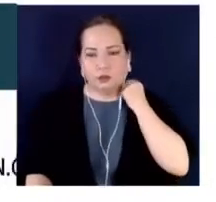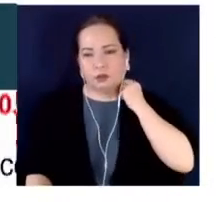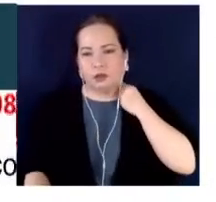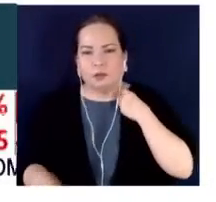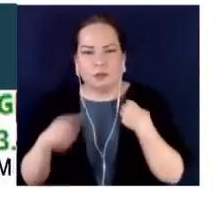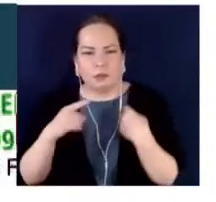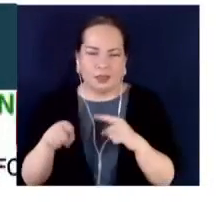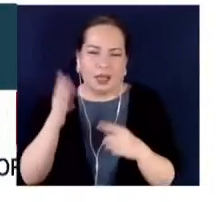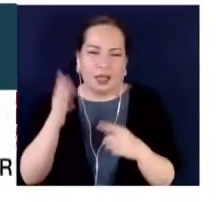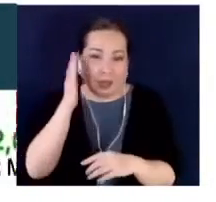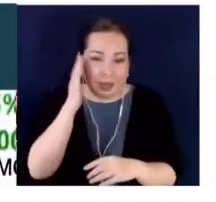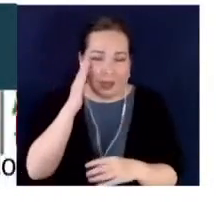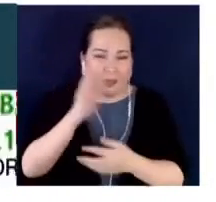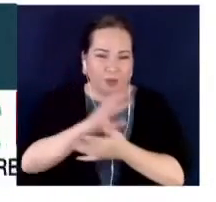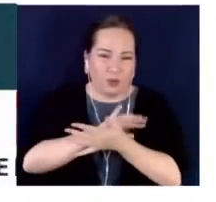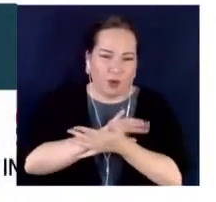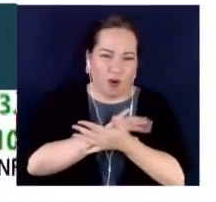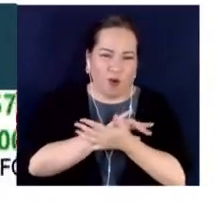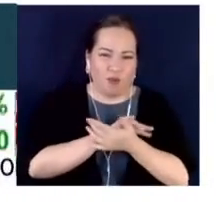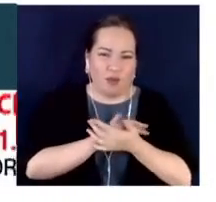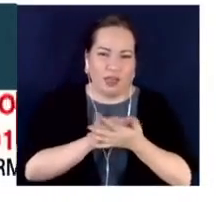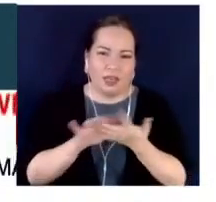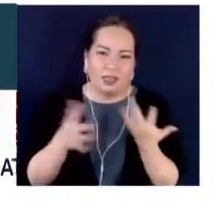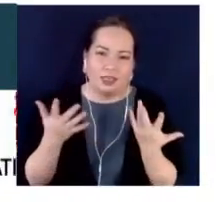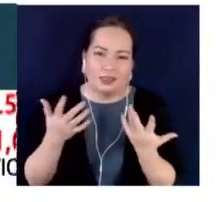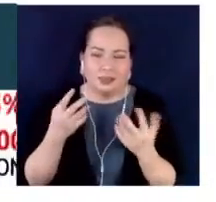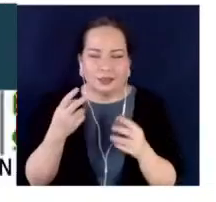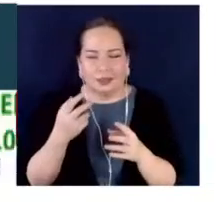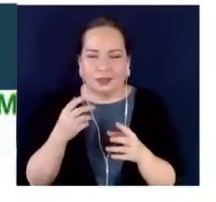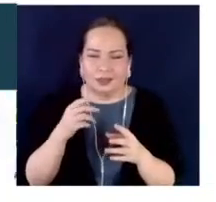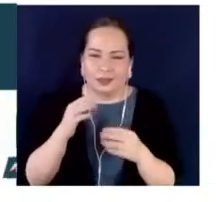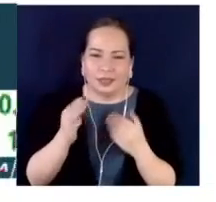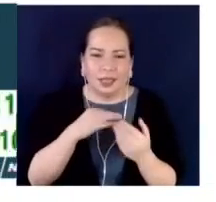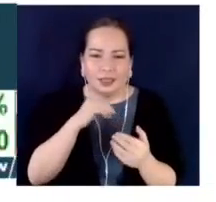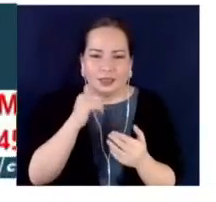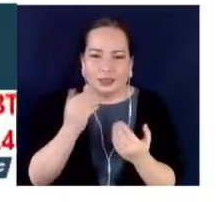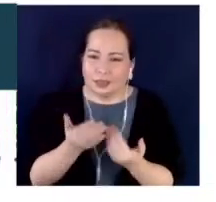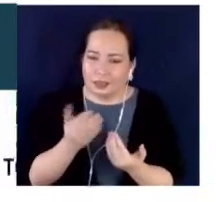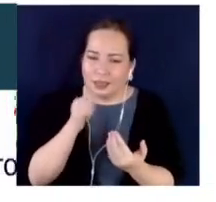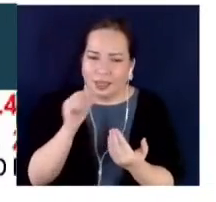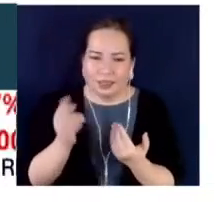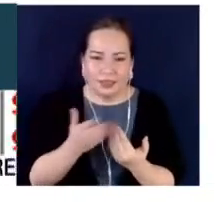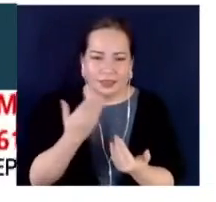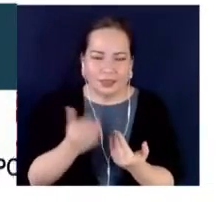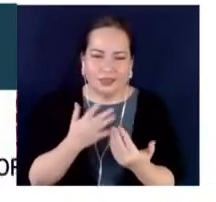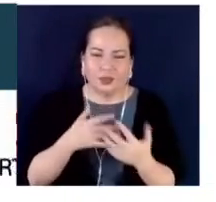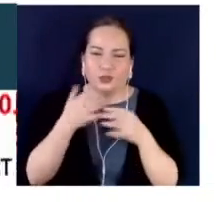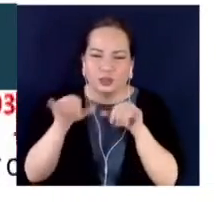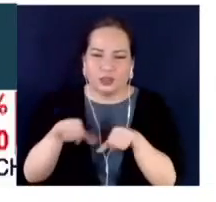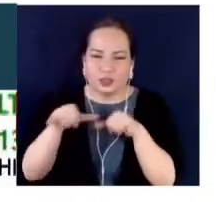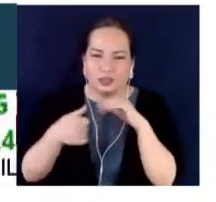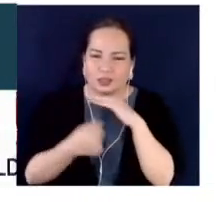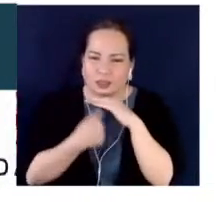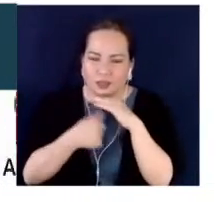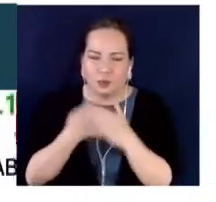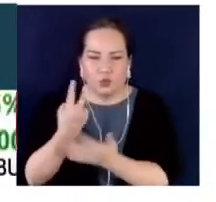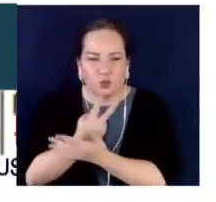disease is you have to stay for a minimum of at least 2 weeks. Mm-mm. And that's